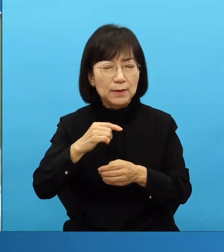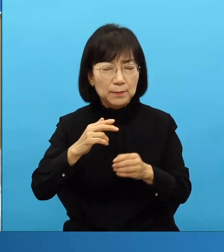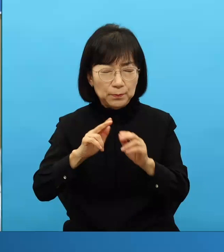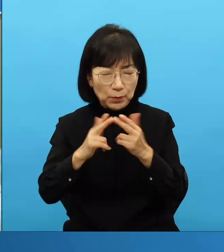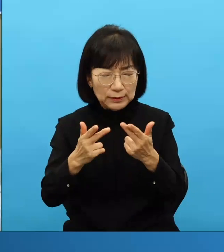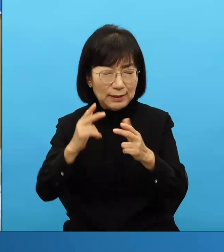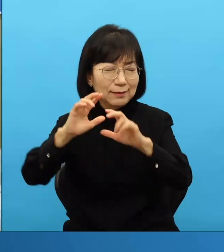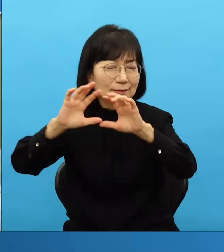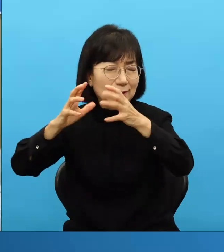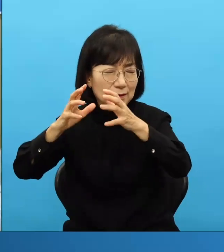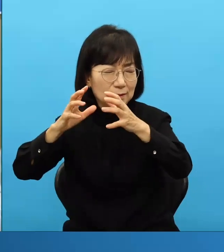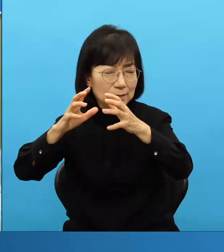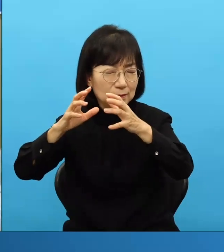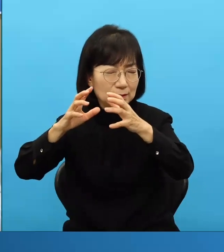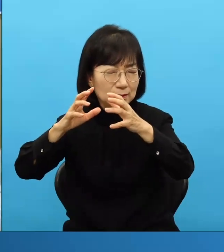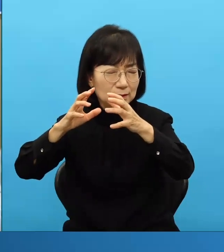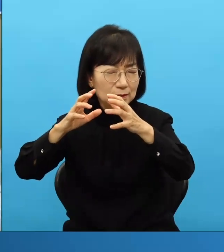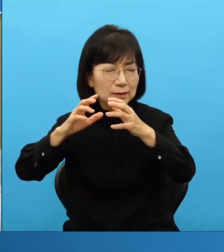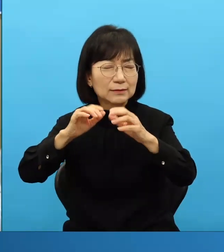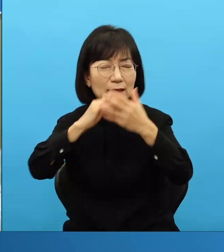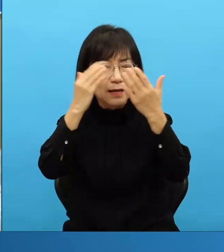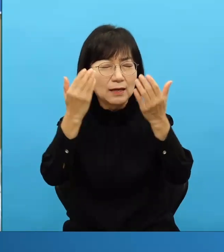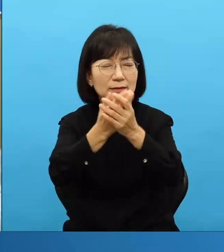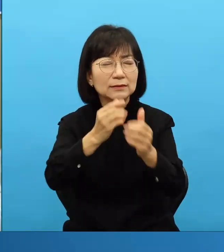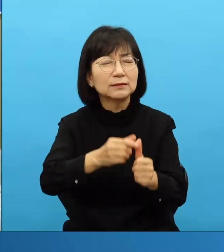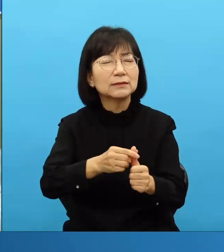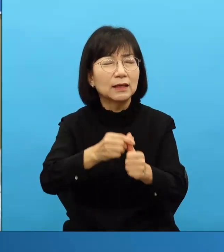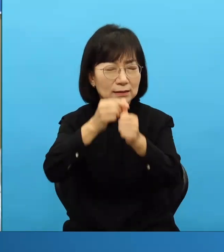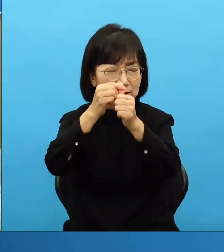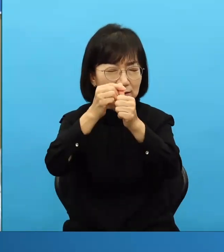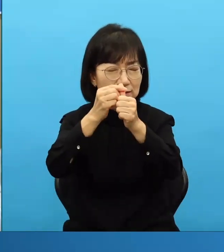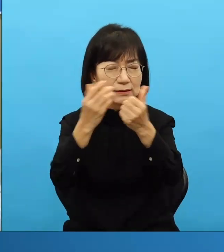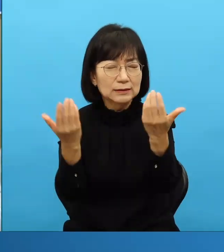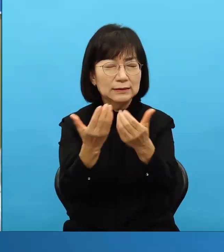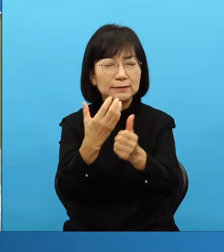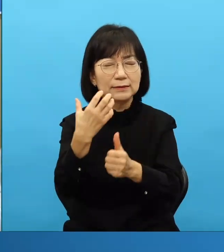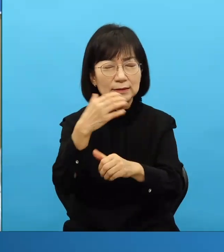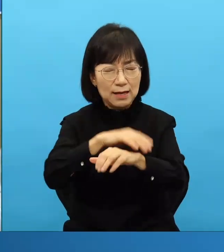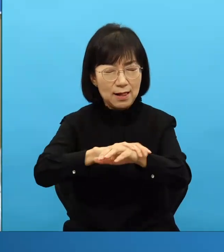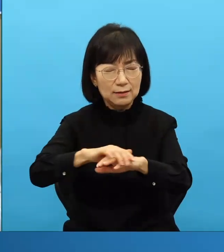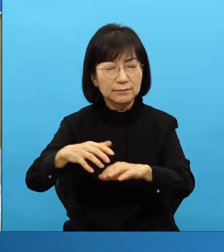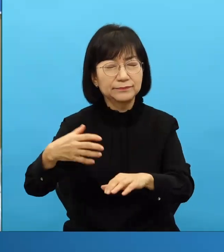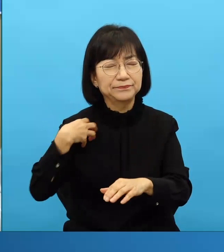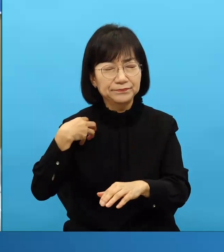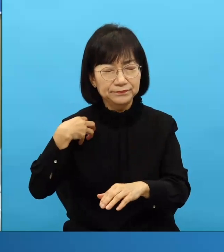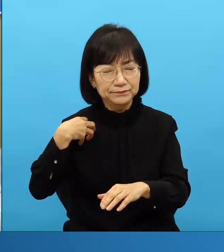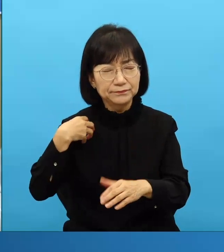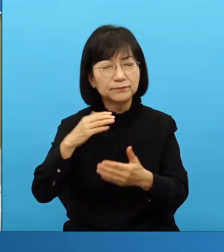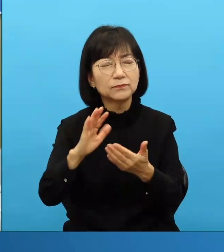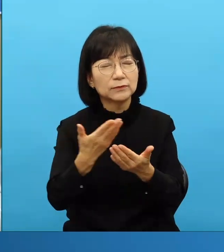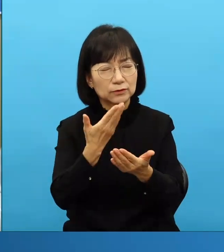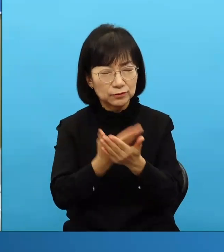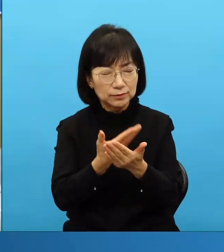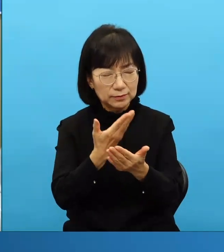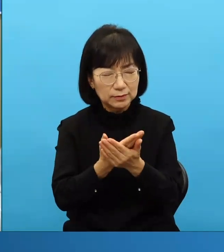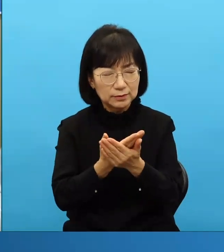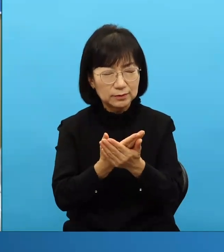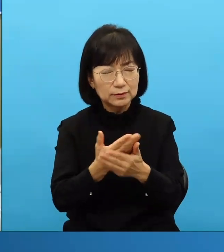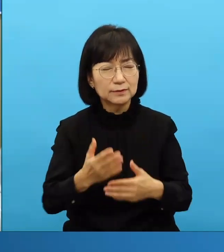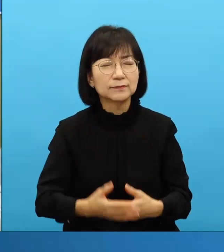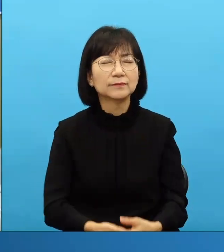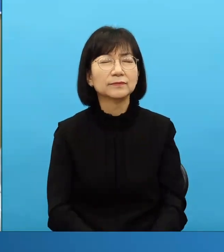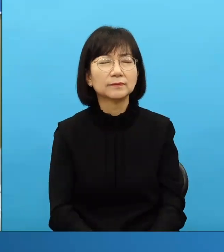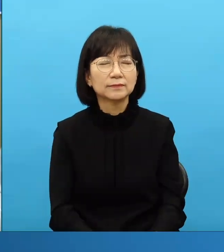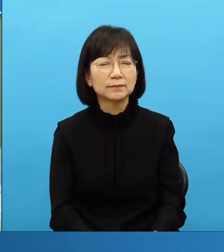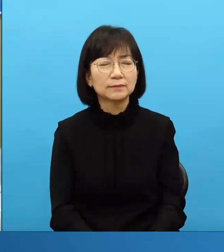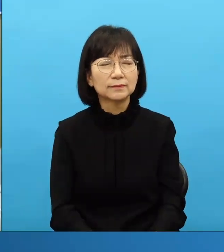have are different, help us to hold on to your plans for the multi-ethnic disciples in our region, our workplaces, and our fields, and allow us to relay the